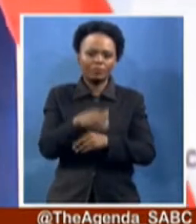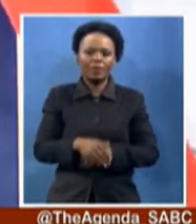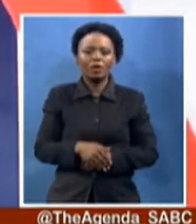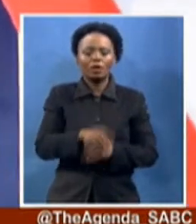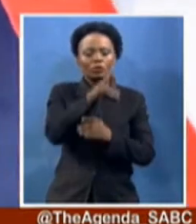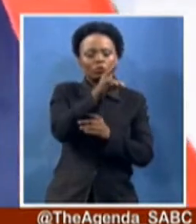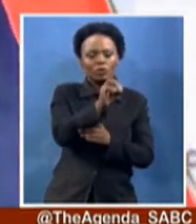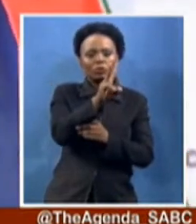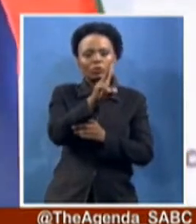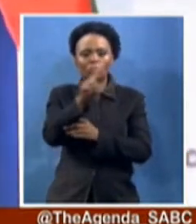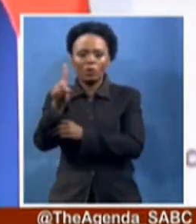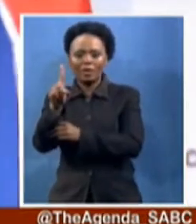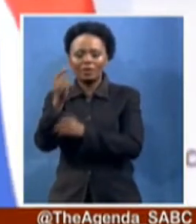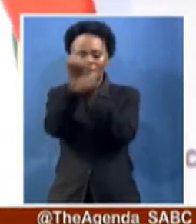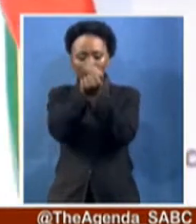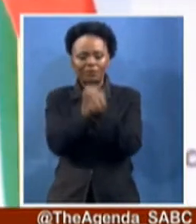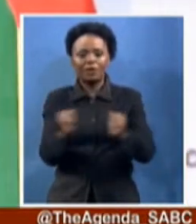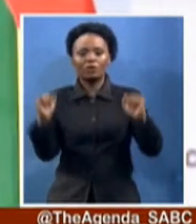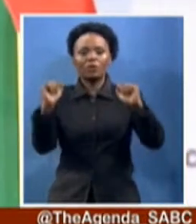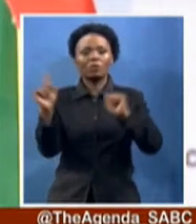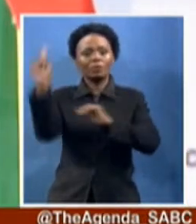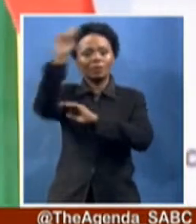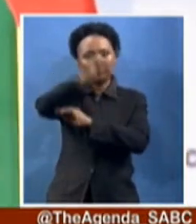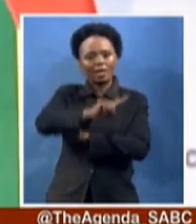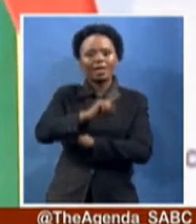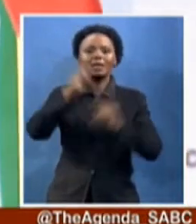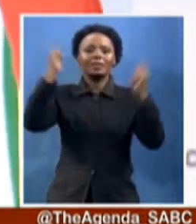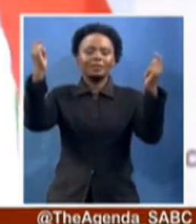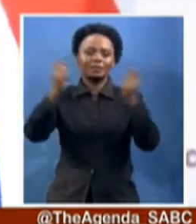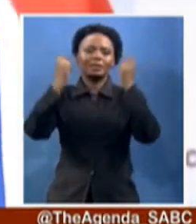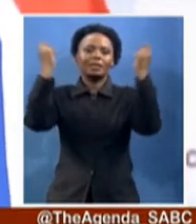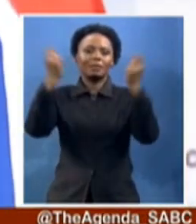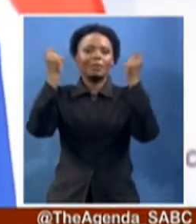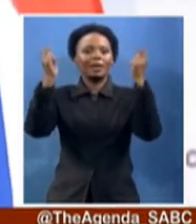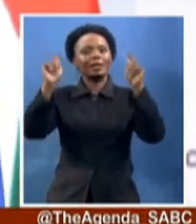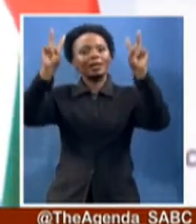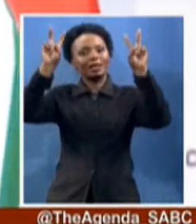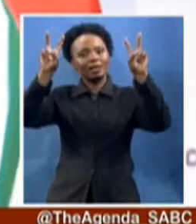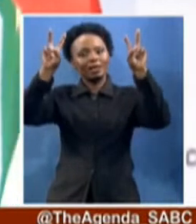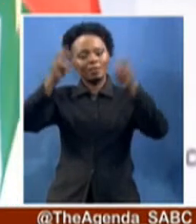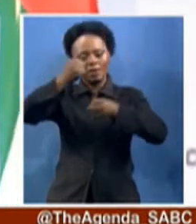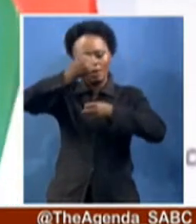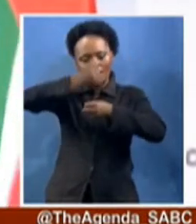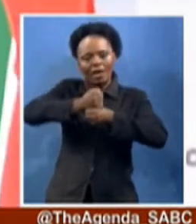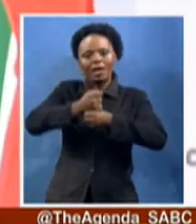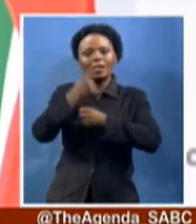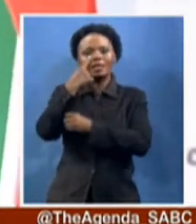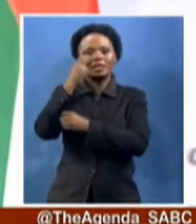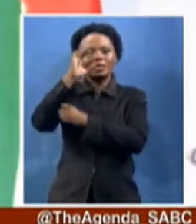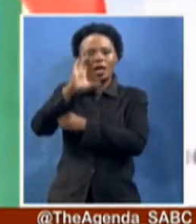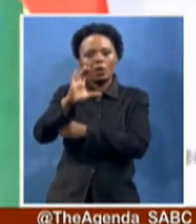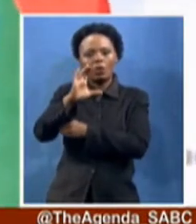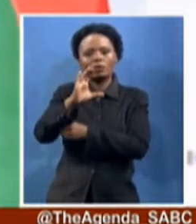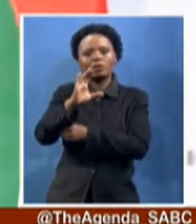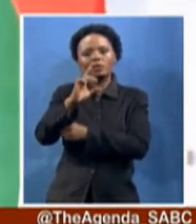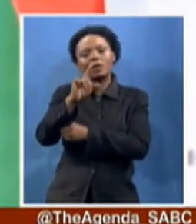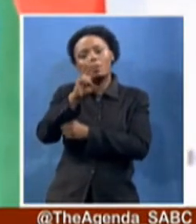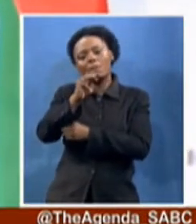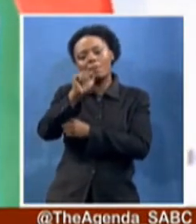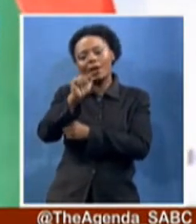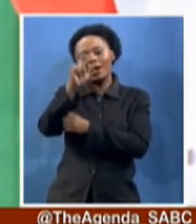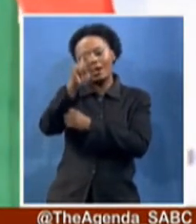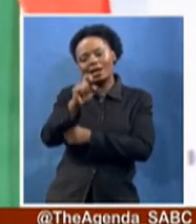celebrated under the theme, The Year of Charlotte Maxeke, the meaning of freedom